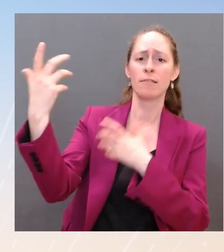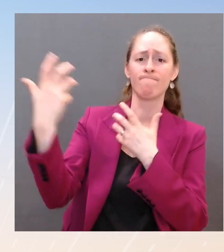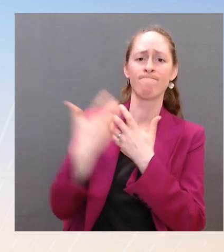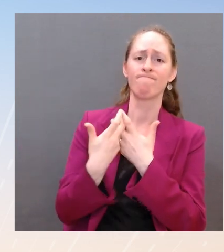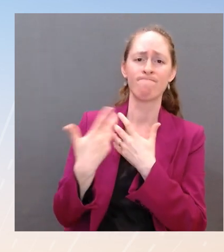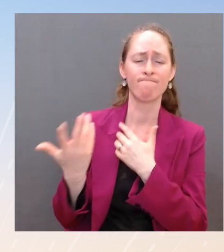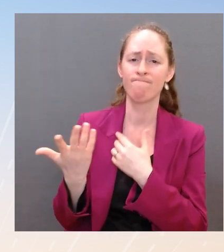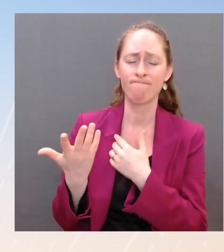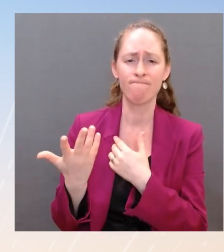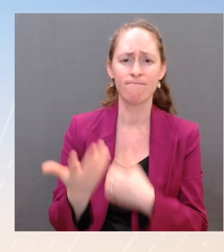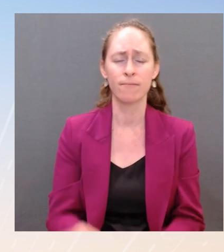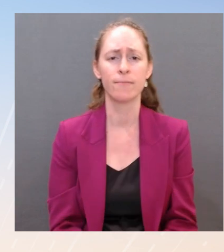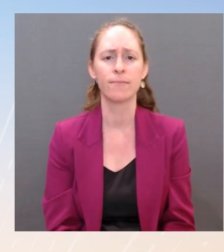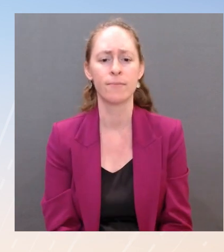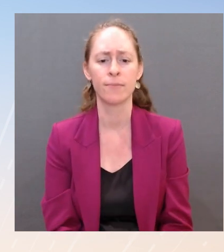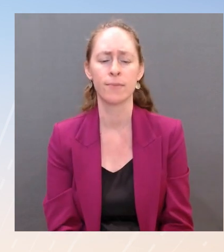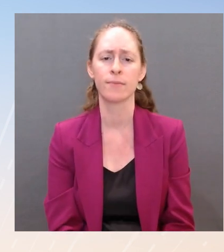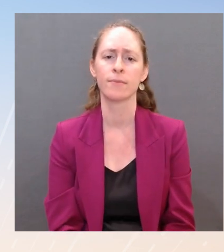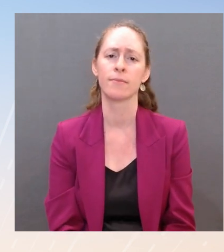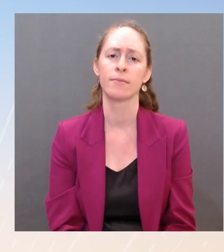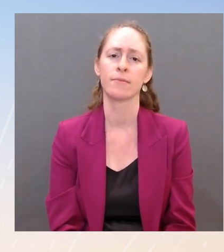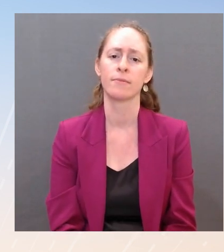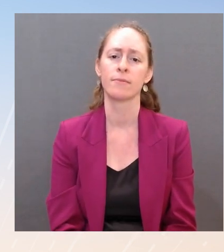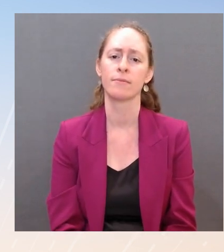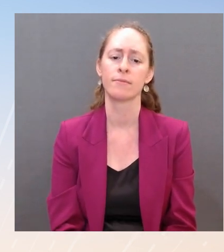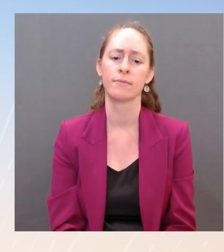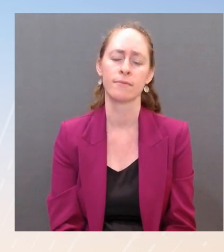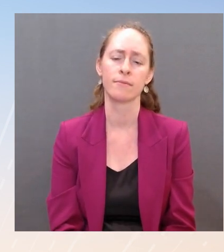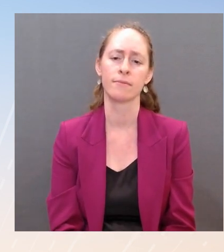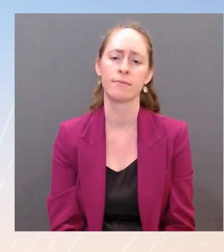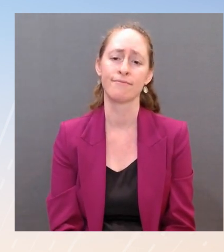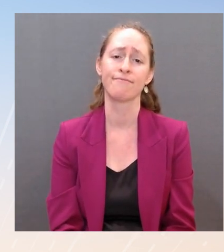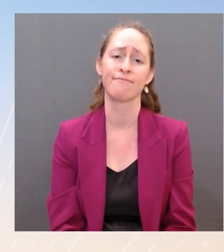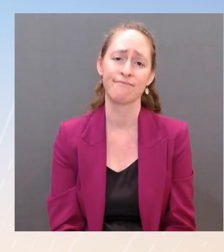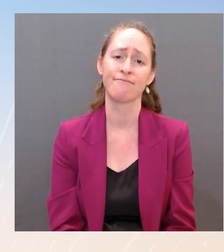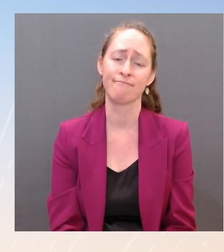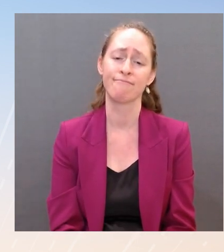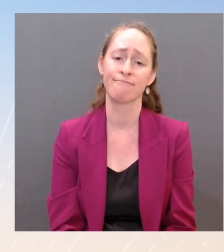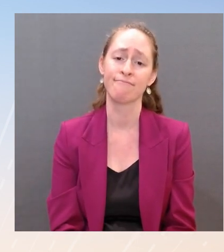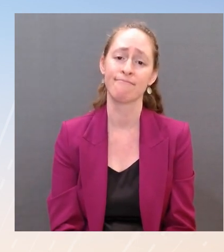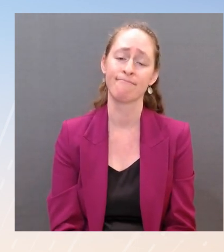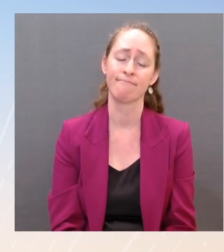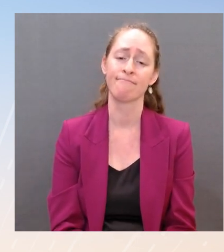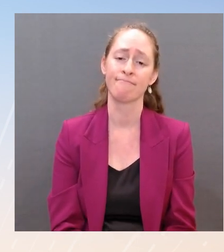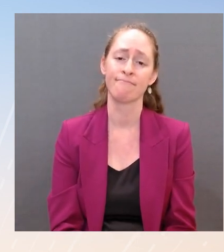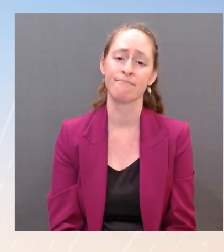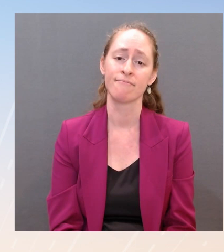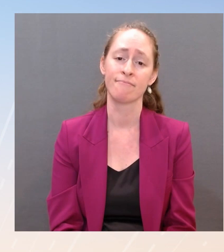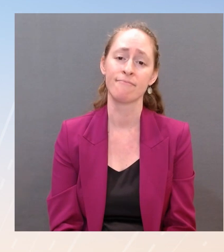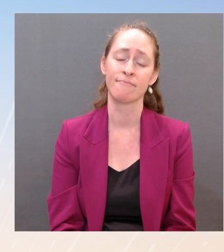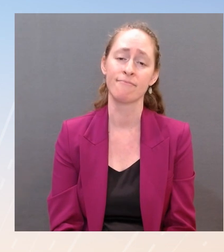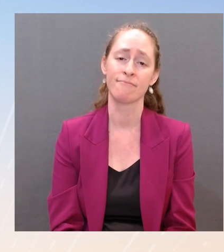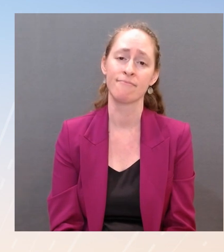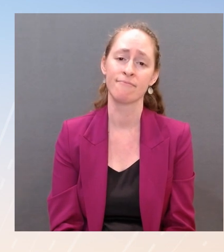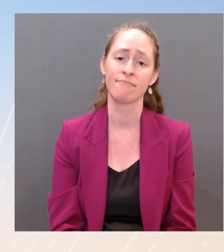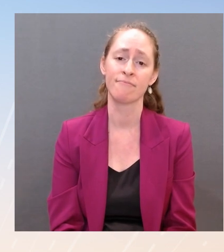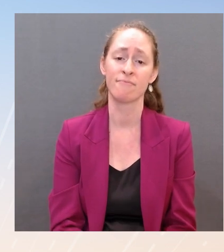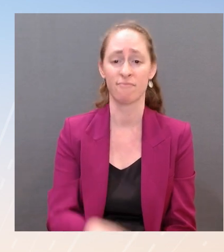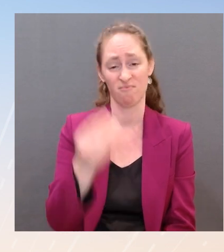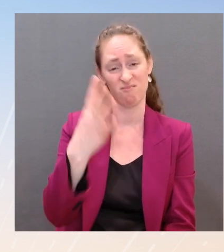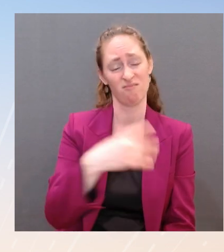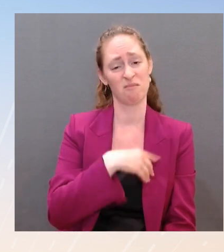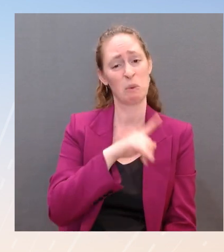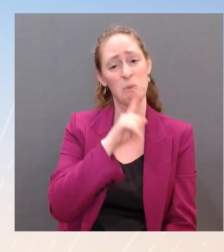took really, not many have the privilege, but I took comfort in my friends and family. They were very,